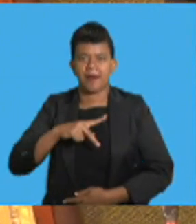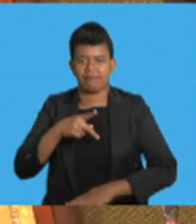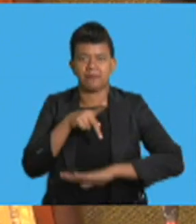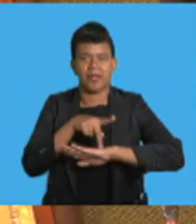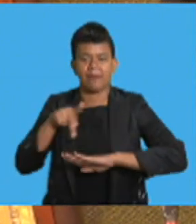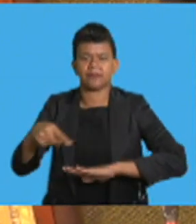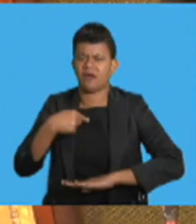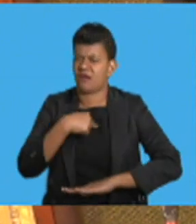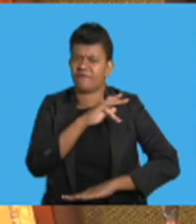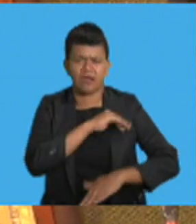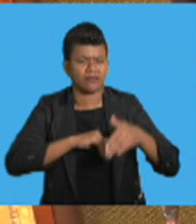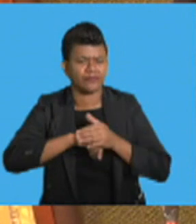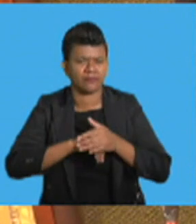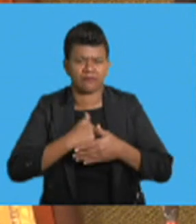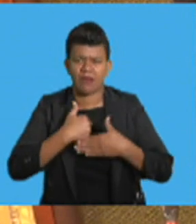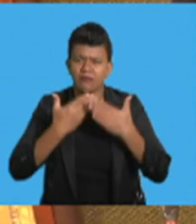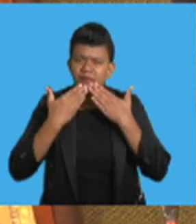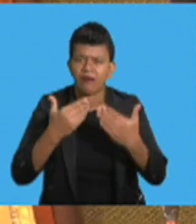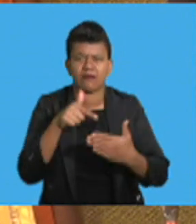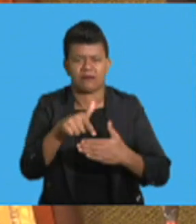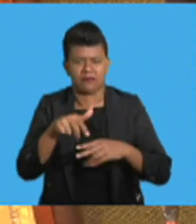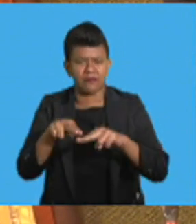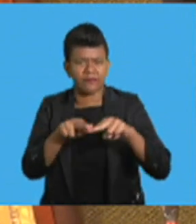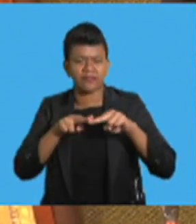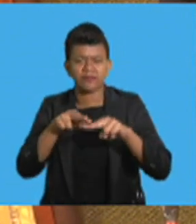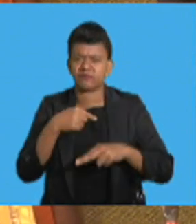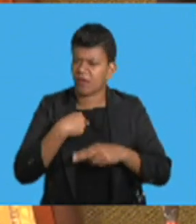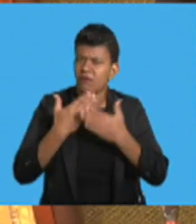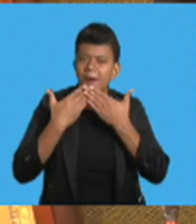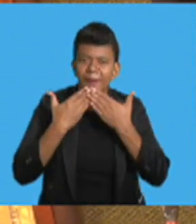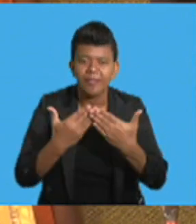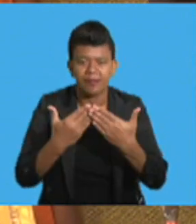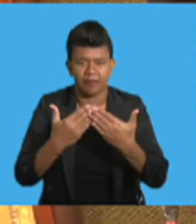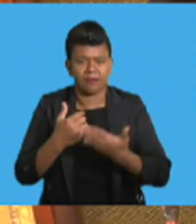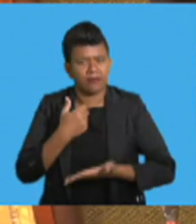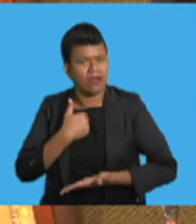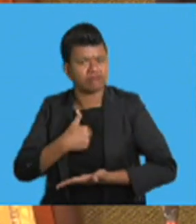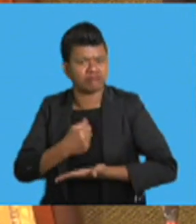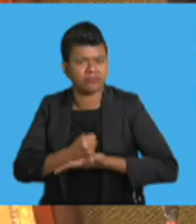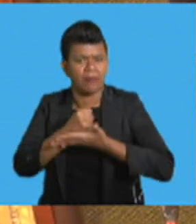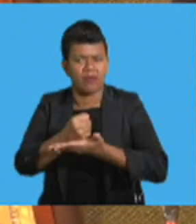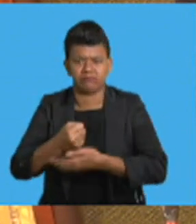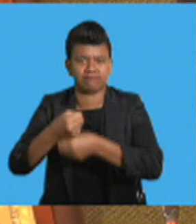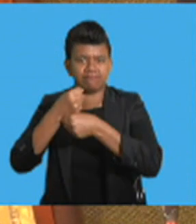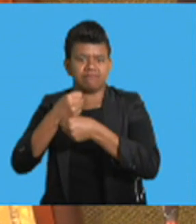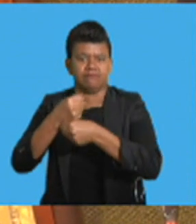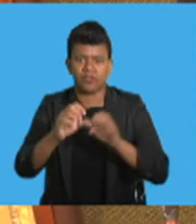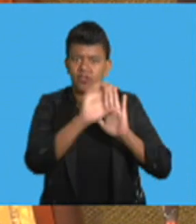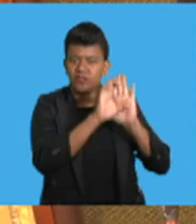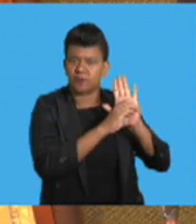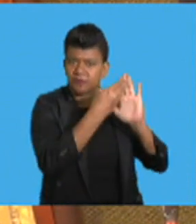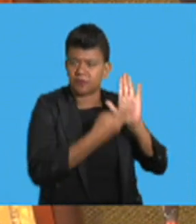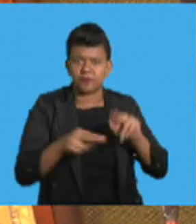bear true allegiance to the Republic of Fiji, and that I will obey, observe, uphold, and maintain the Constitution of the Republic of